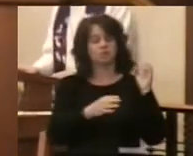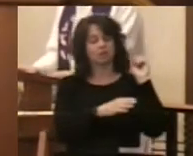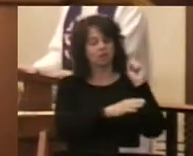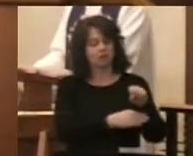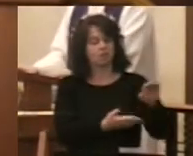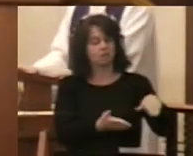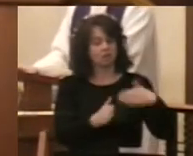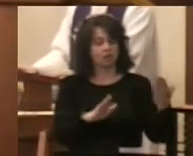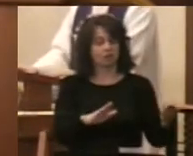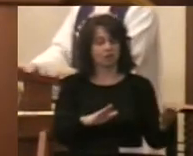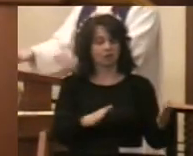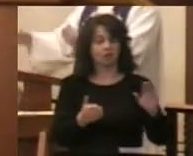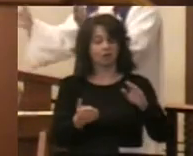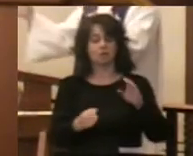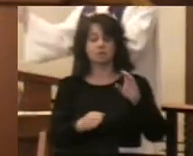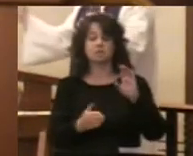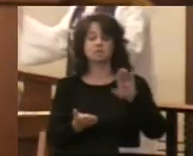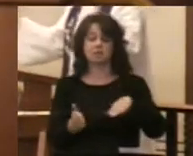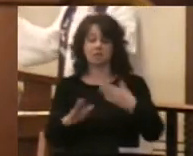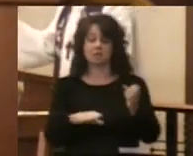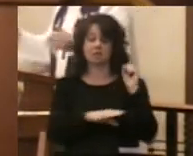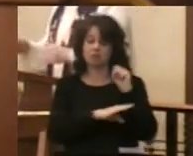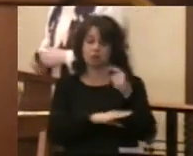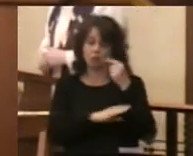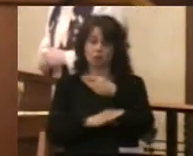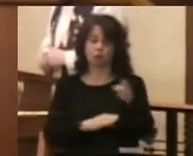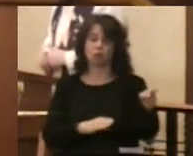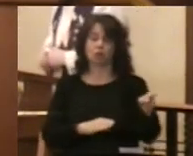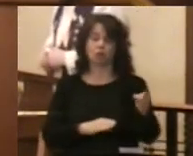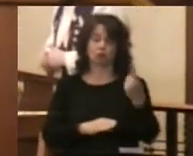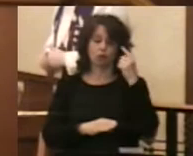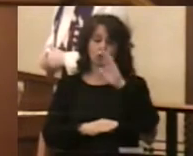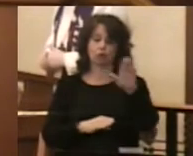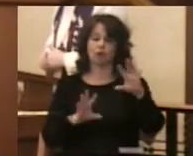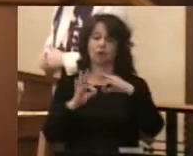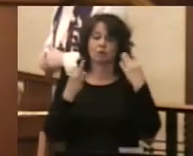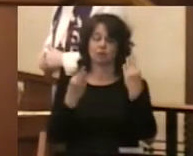death defeated for you and for your whole family in Christ.